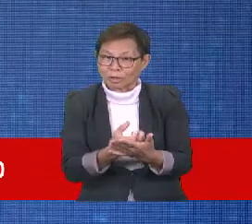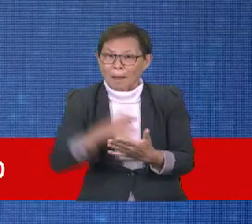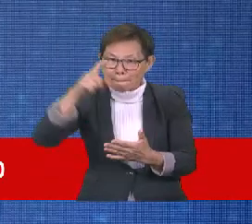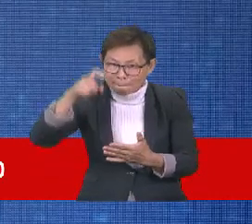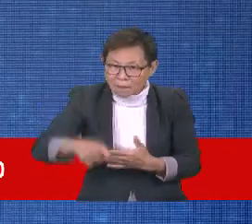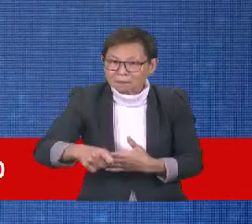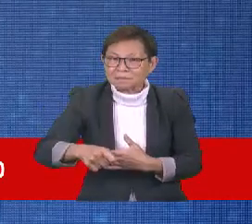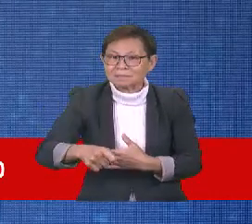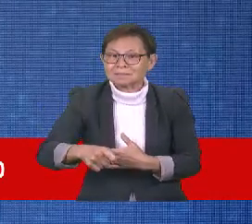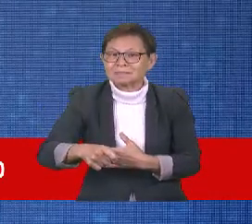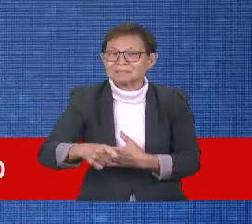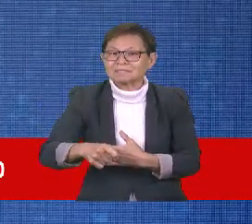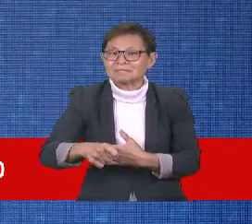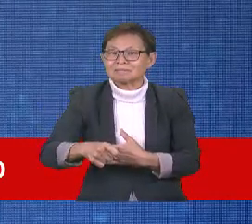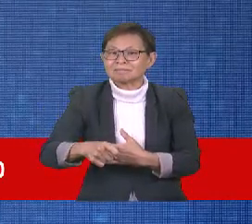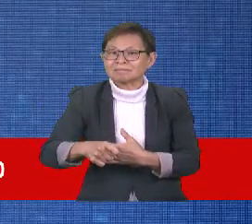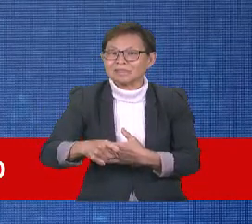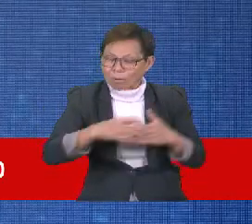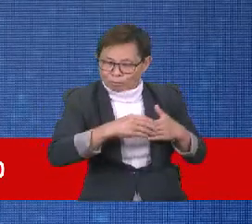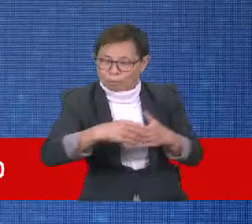must be propelled,